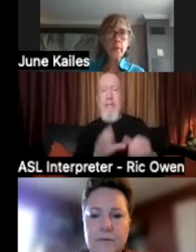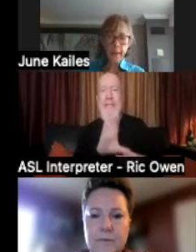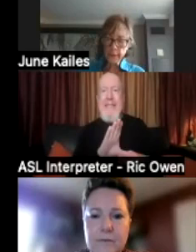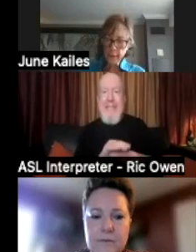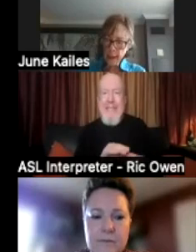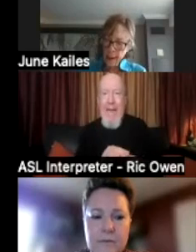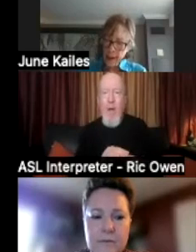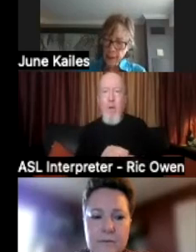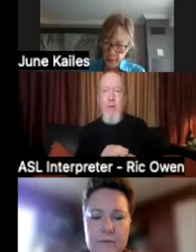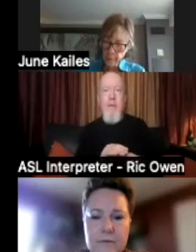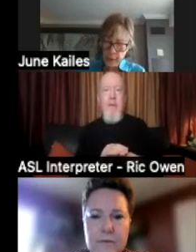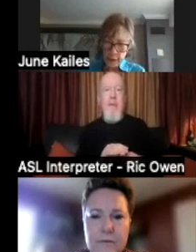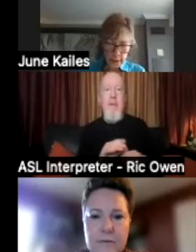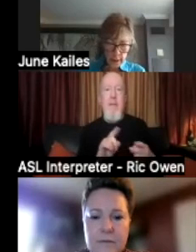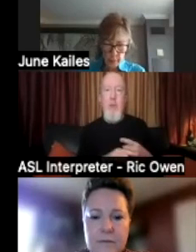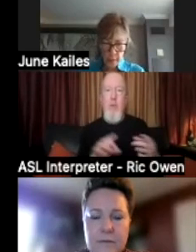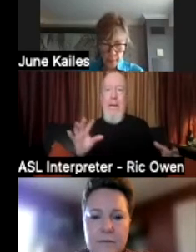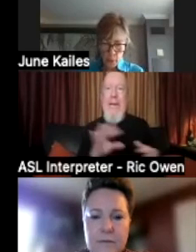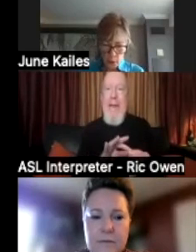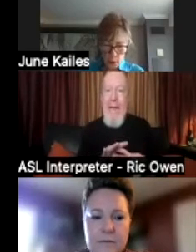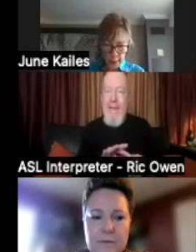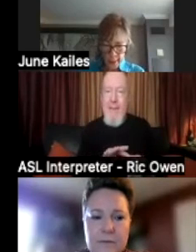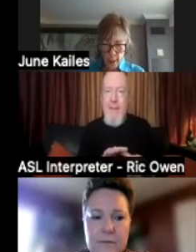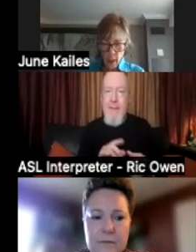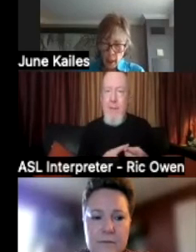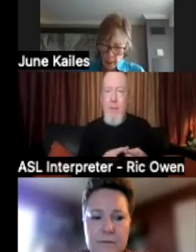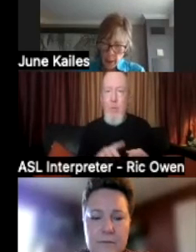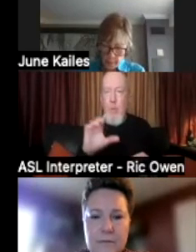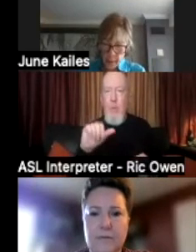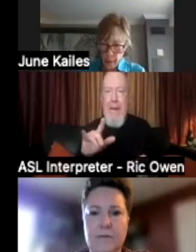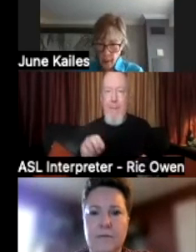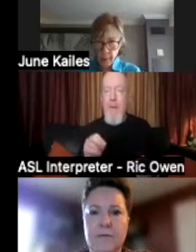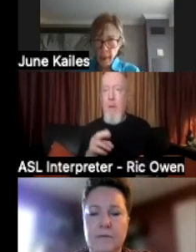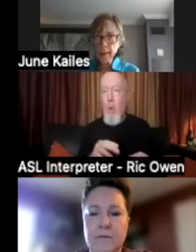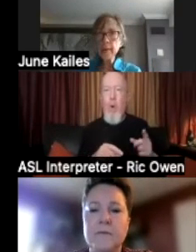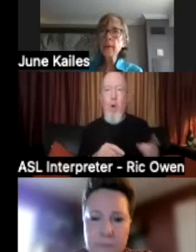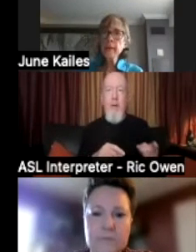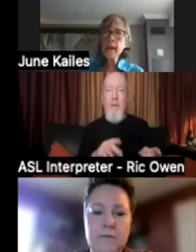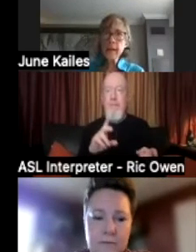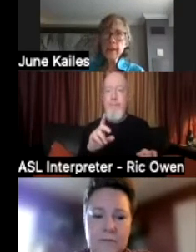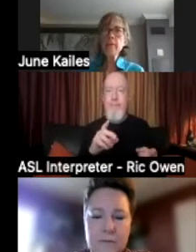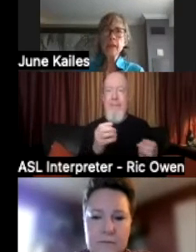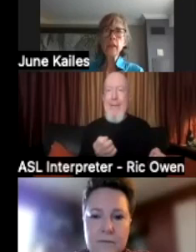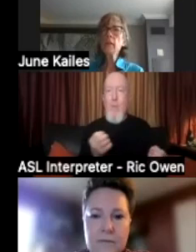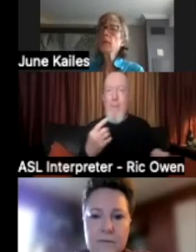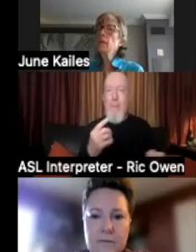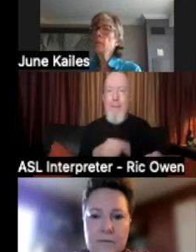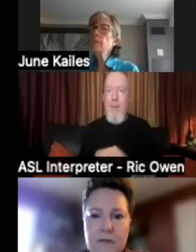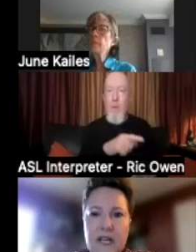connectivity rates and devices to people who need, better online